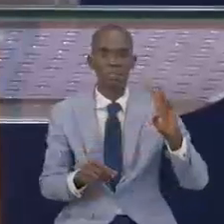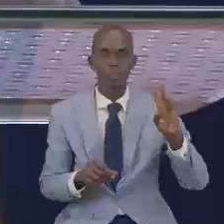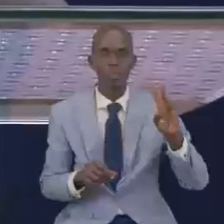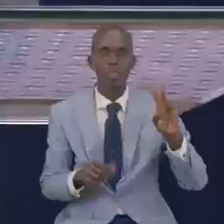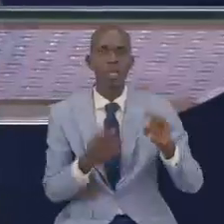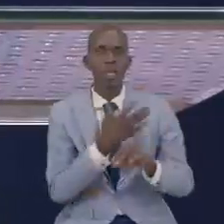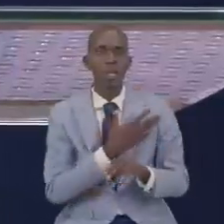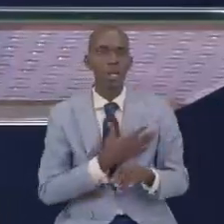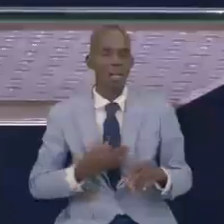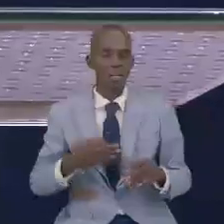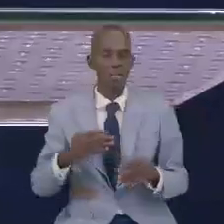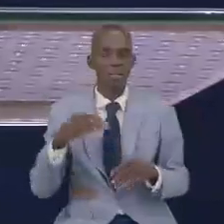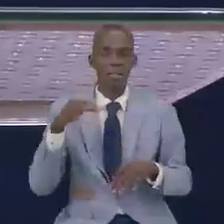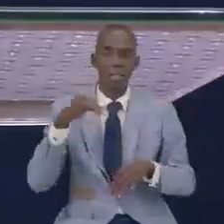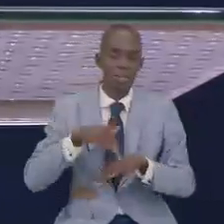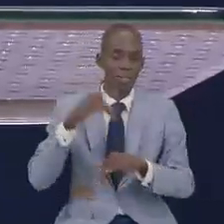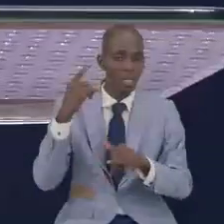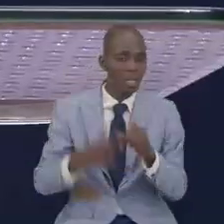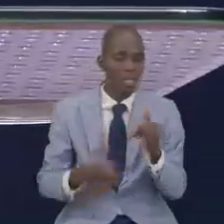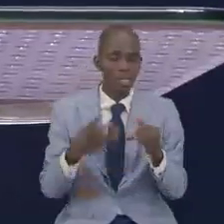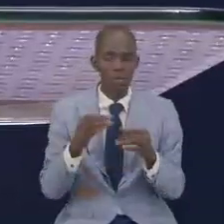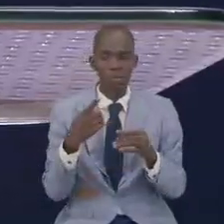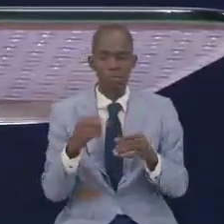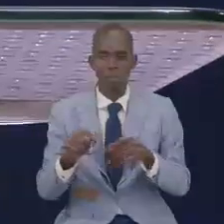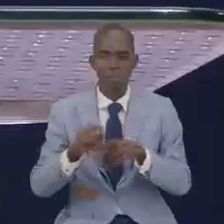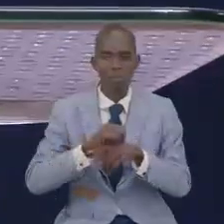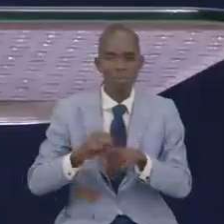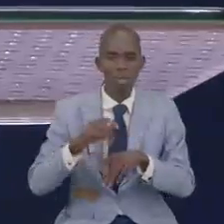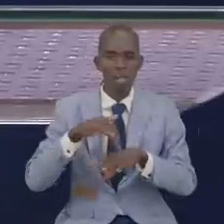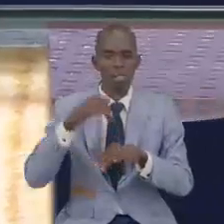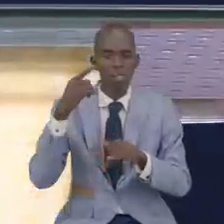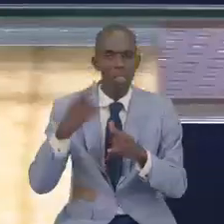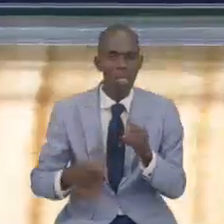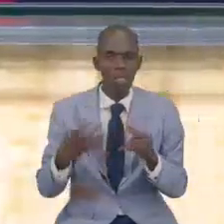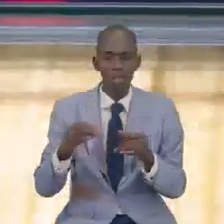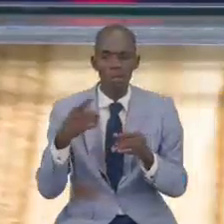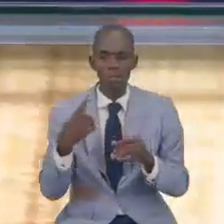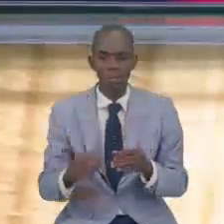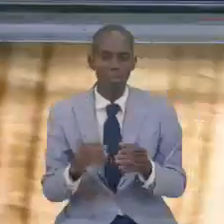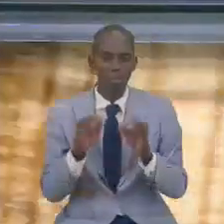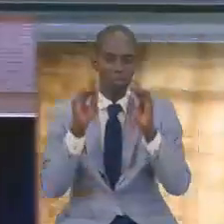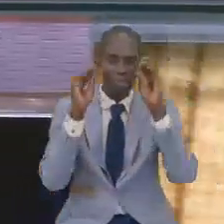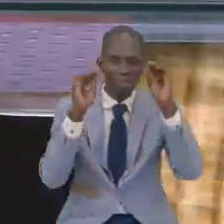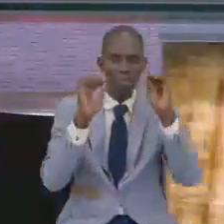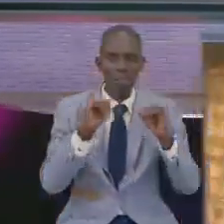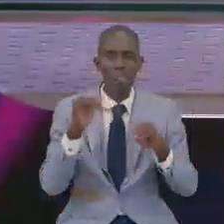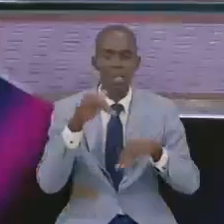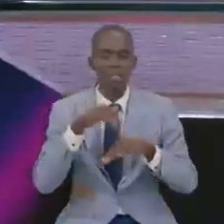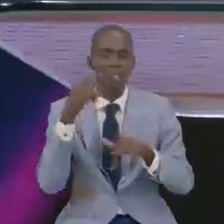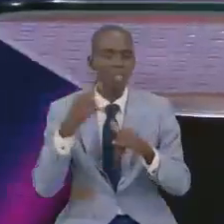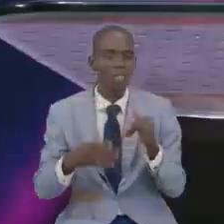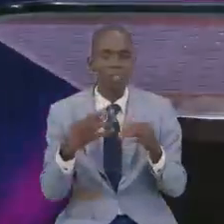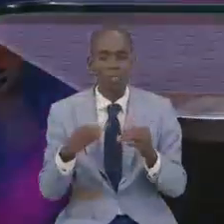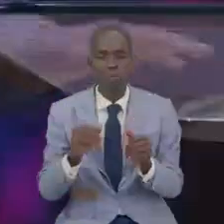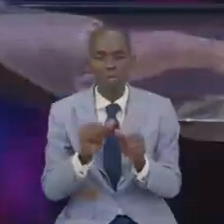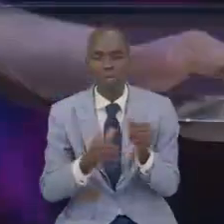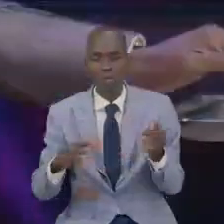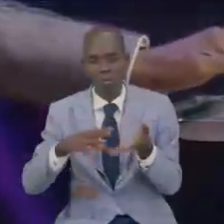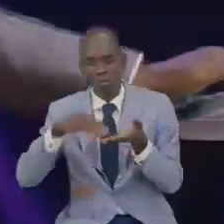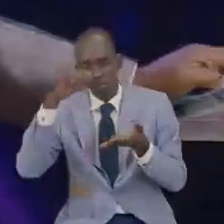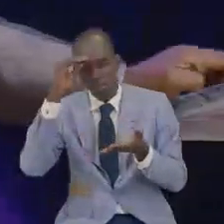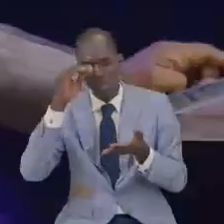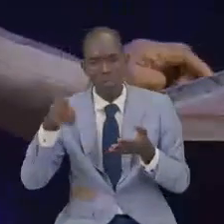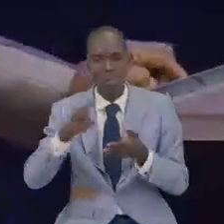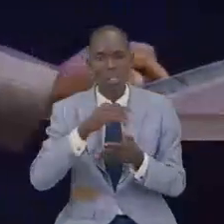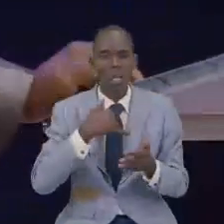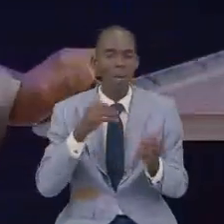the end of the training, at the end of the course, at the end of everything, the learning that they had gone through,